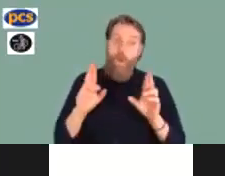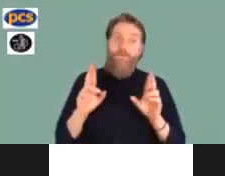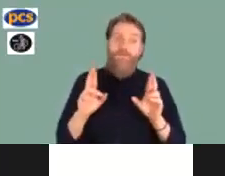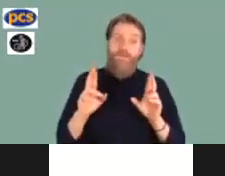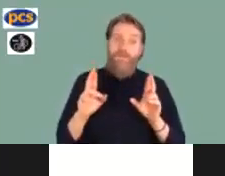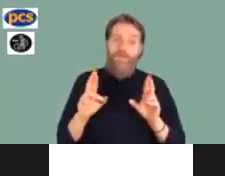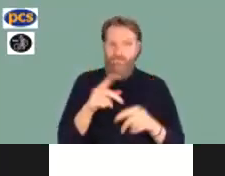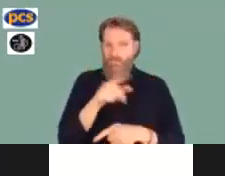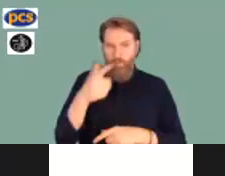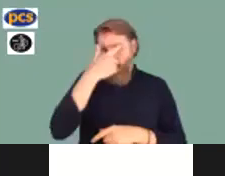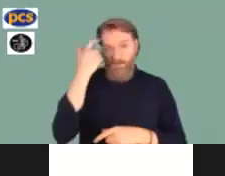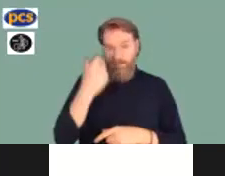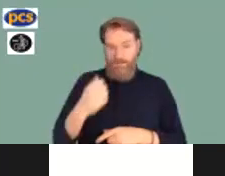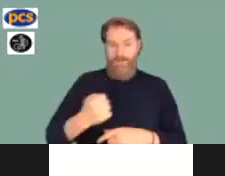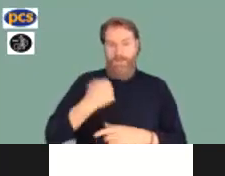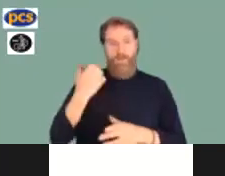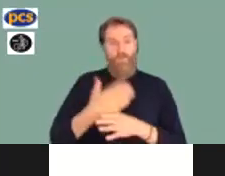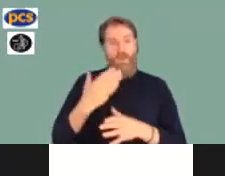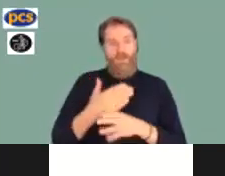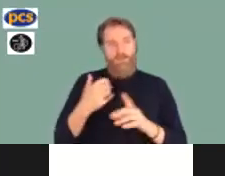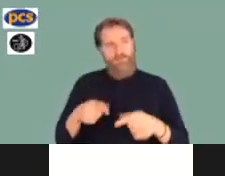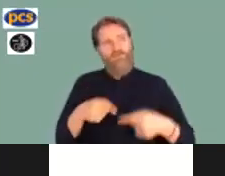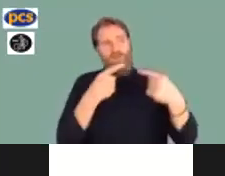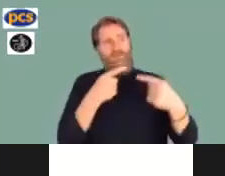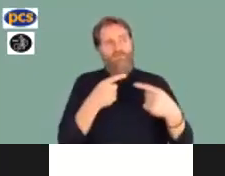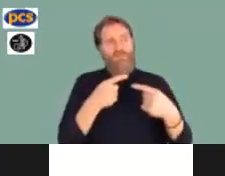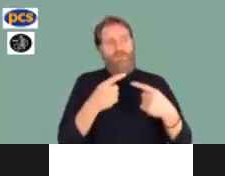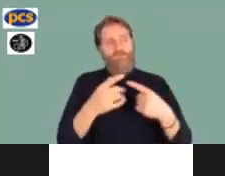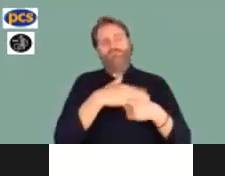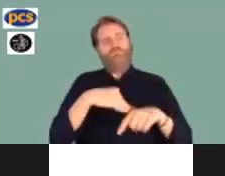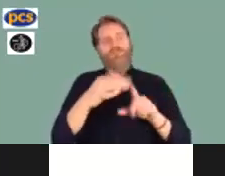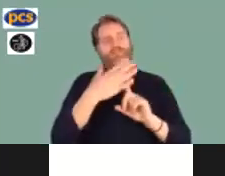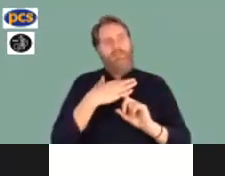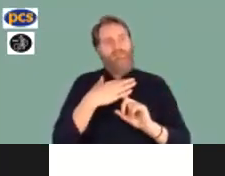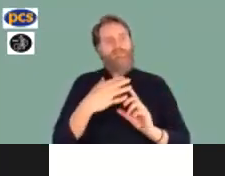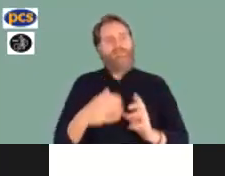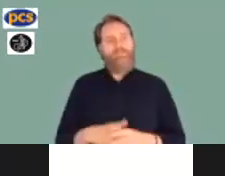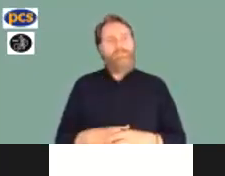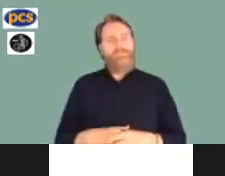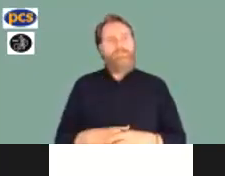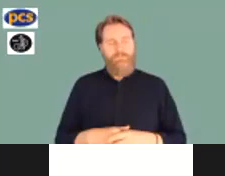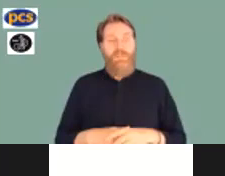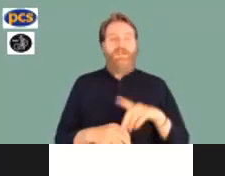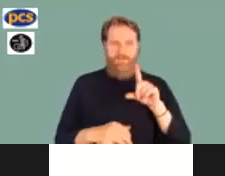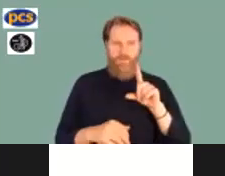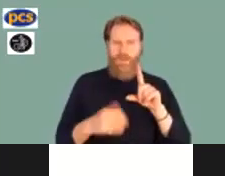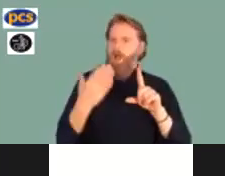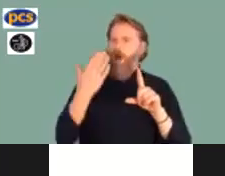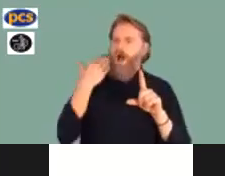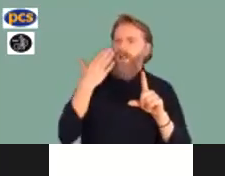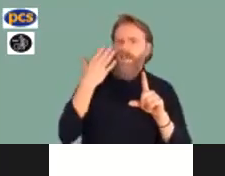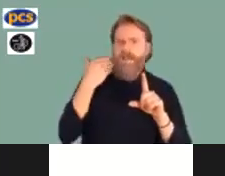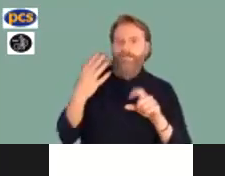to how we do it. And I think I'd link that back to, you know, the earlier question. When we